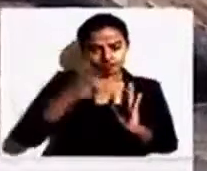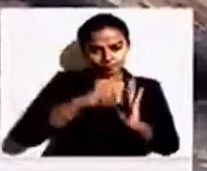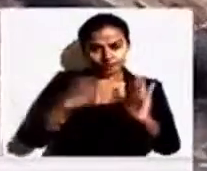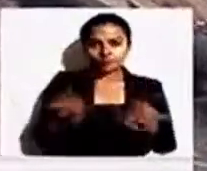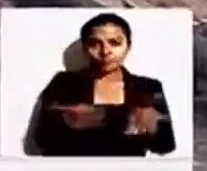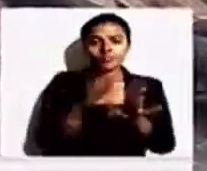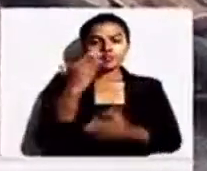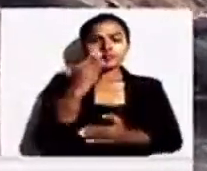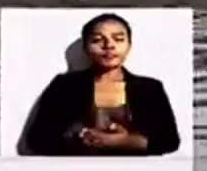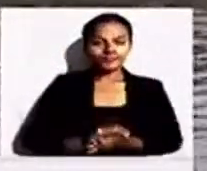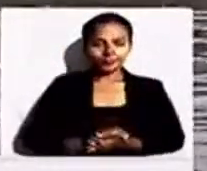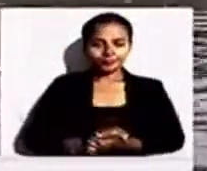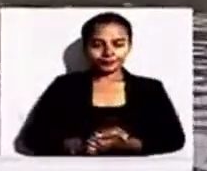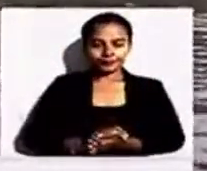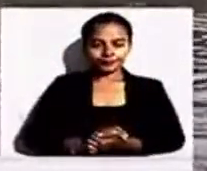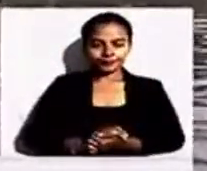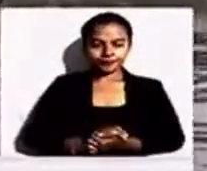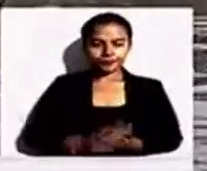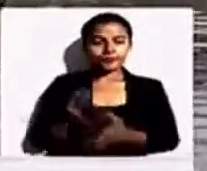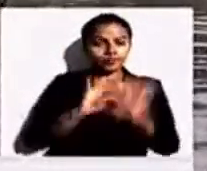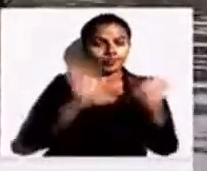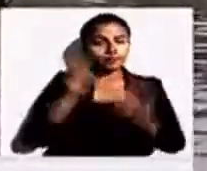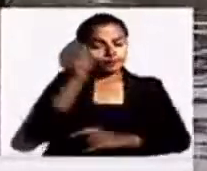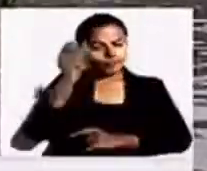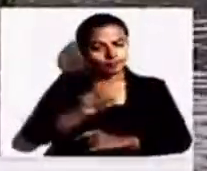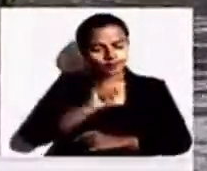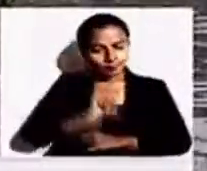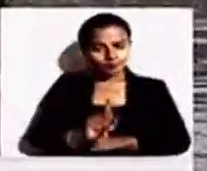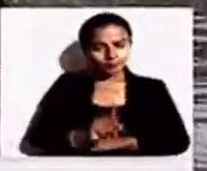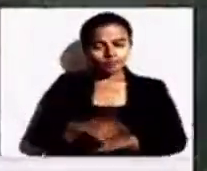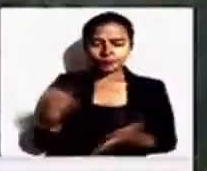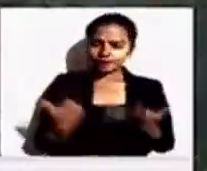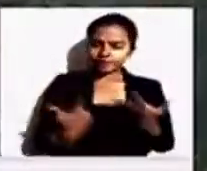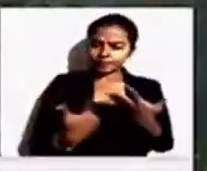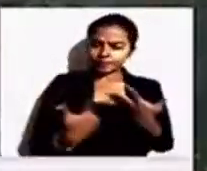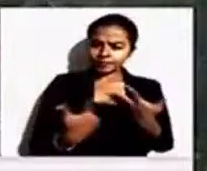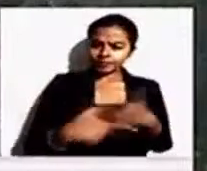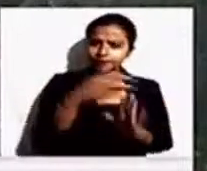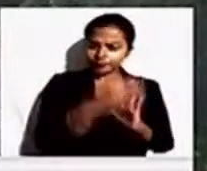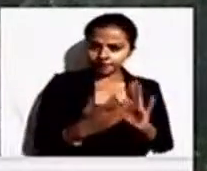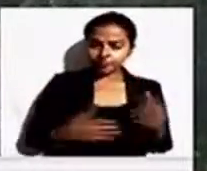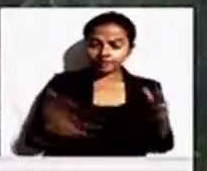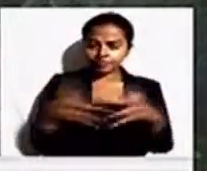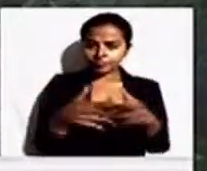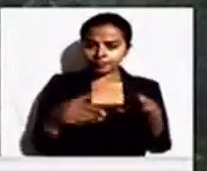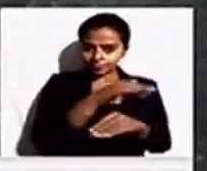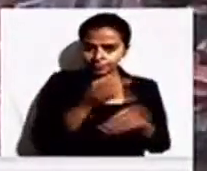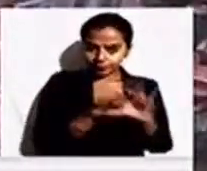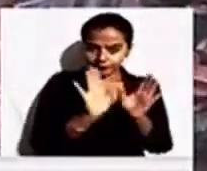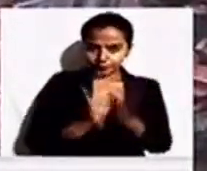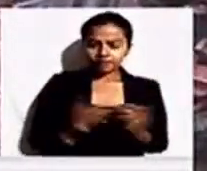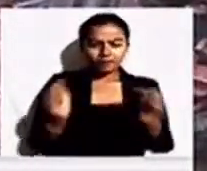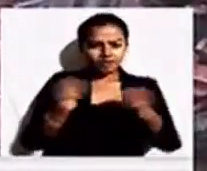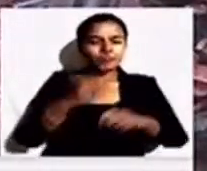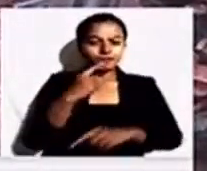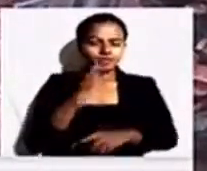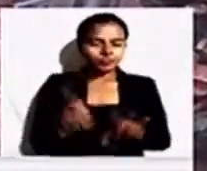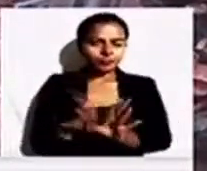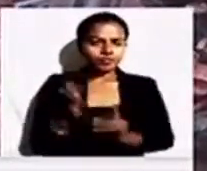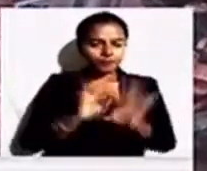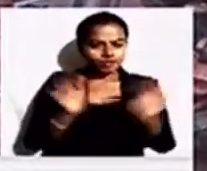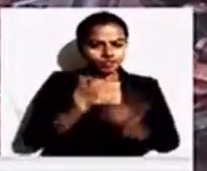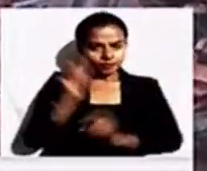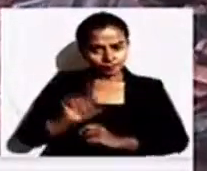Our correspondent said power supply to several areas in Tenmarachi has been disrupted. According to our correspondent, 15 houses in Venane,